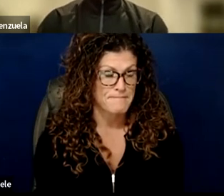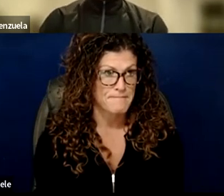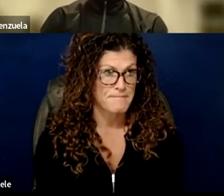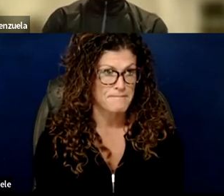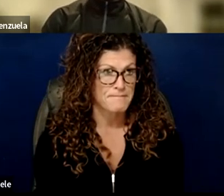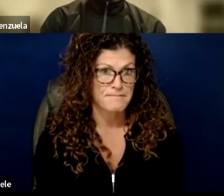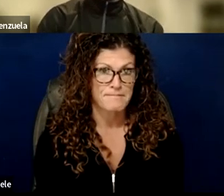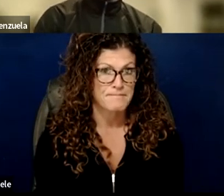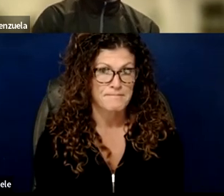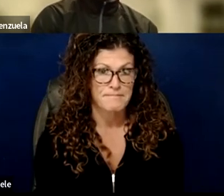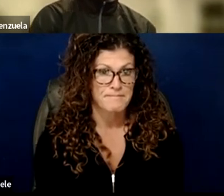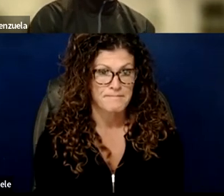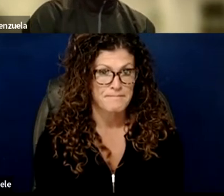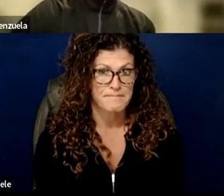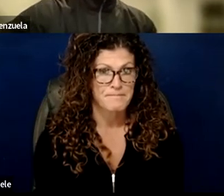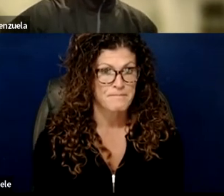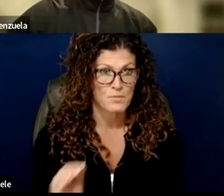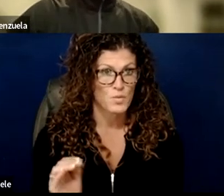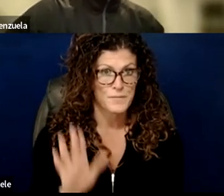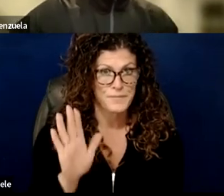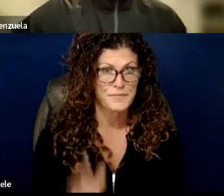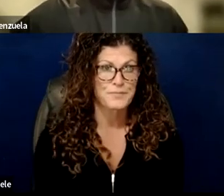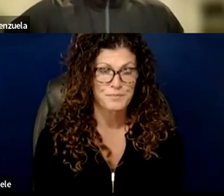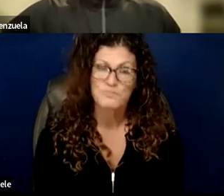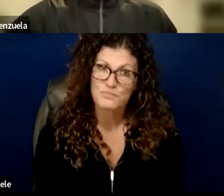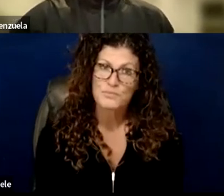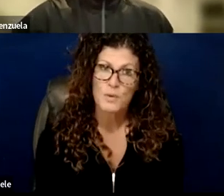I'm not seeing any hands at the moment. Okay.